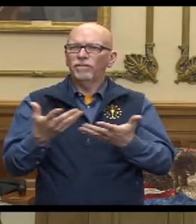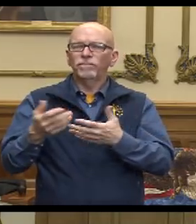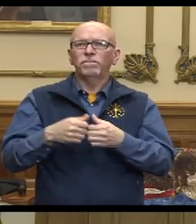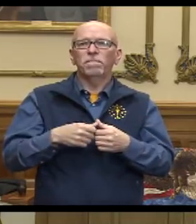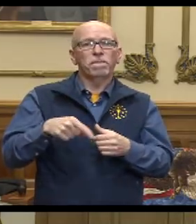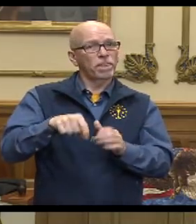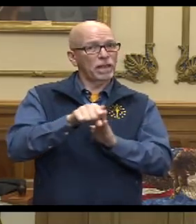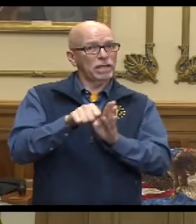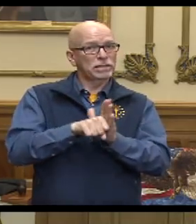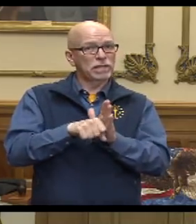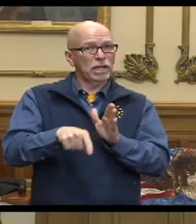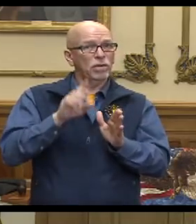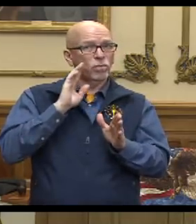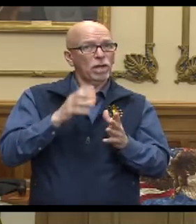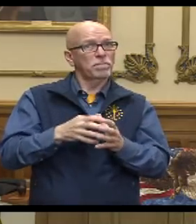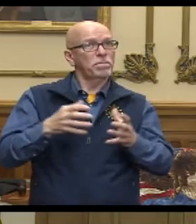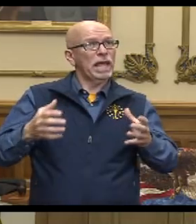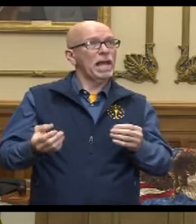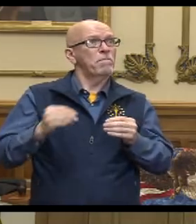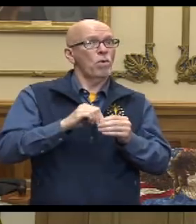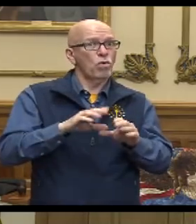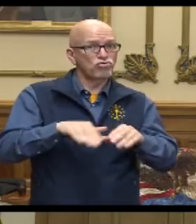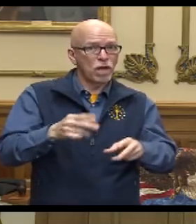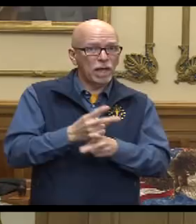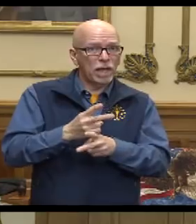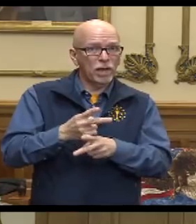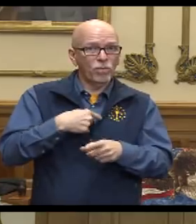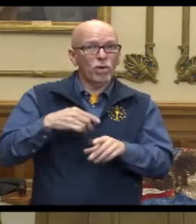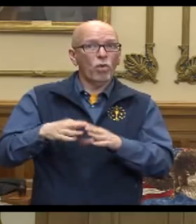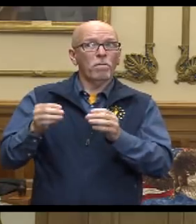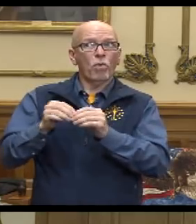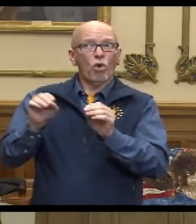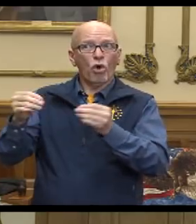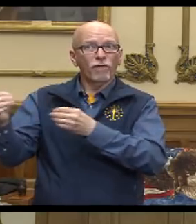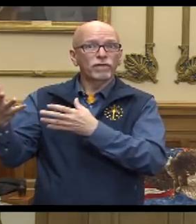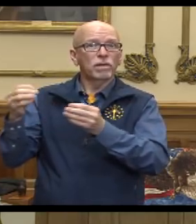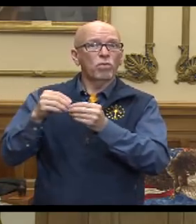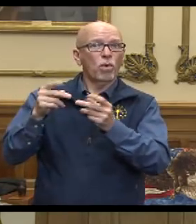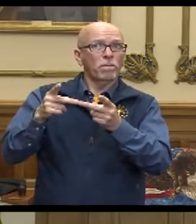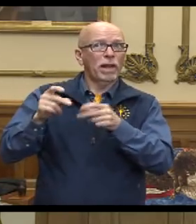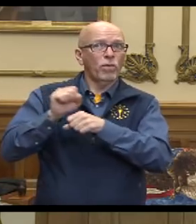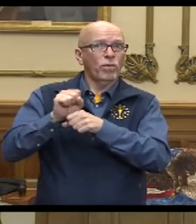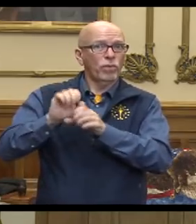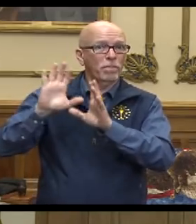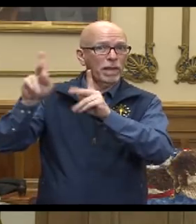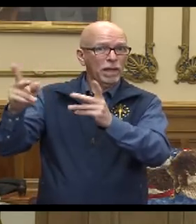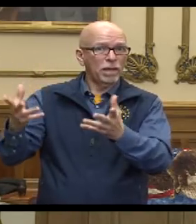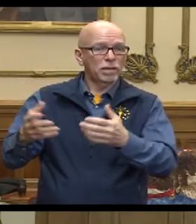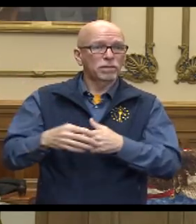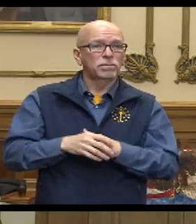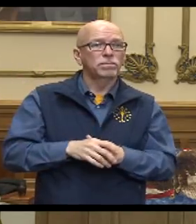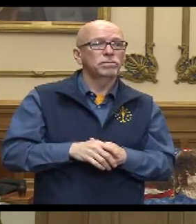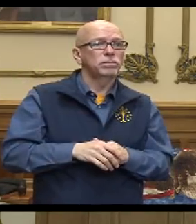the state expanding childcare as we open more offices and workplaces?